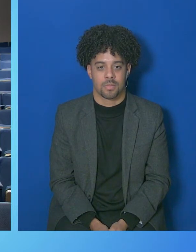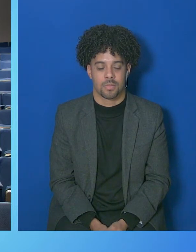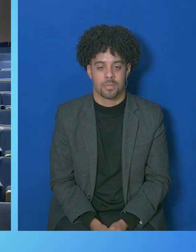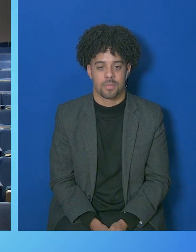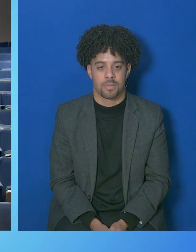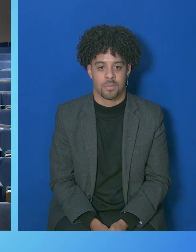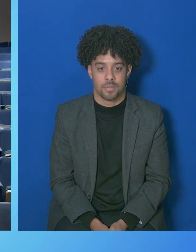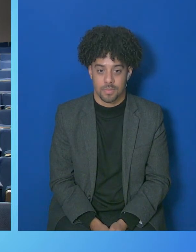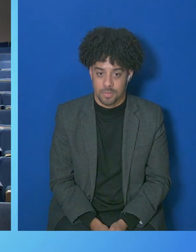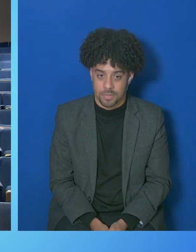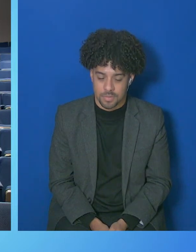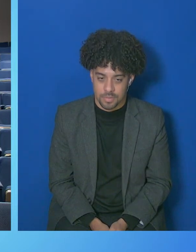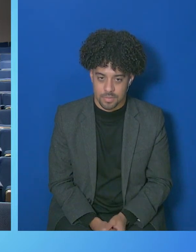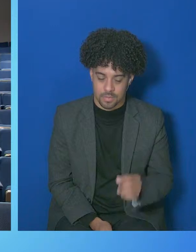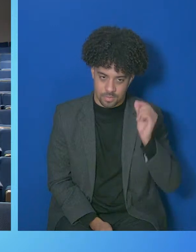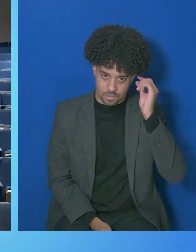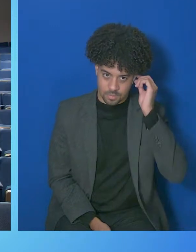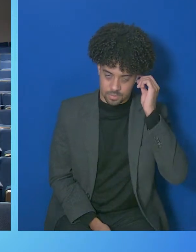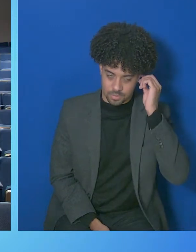So